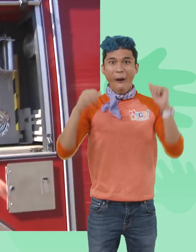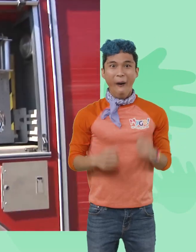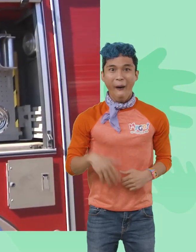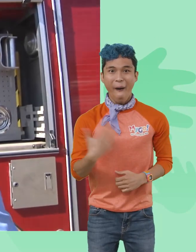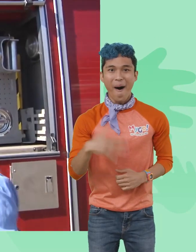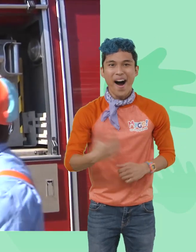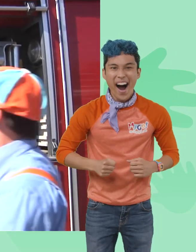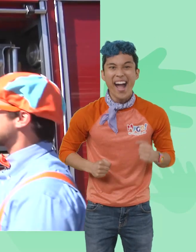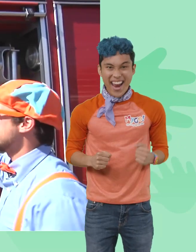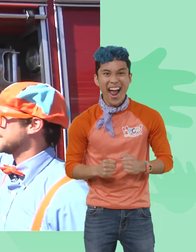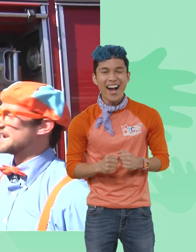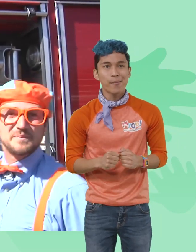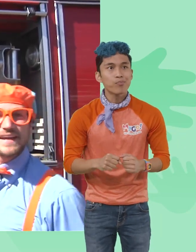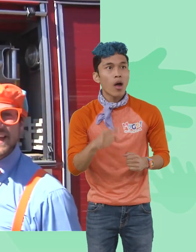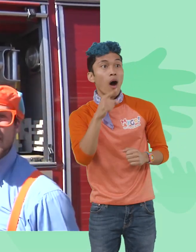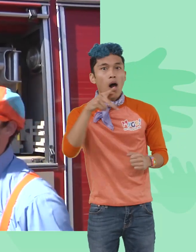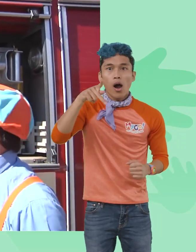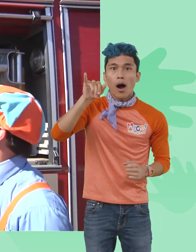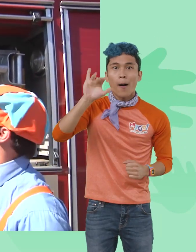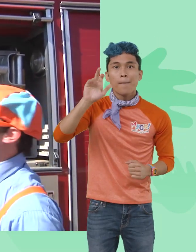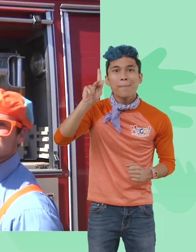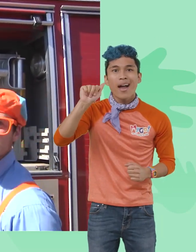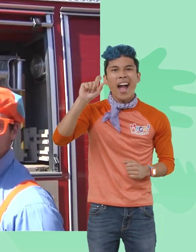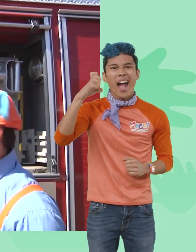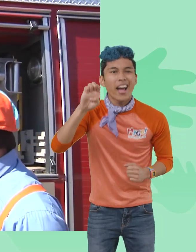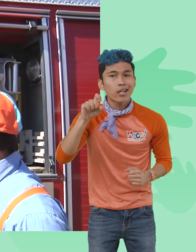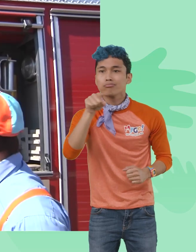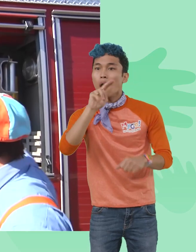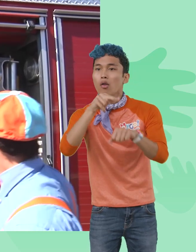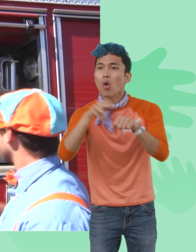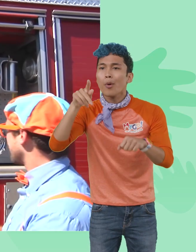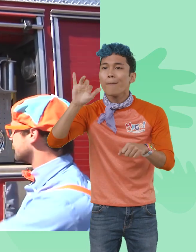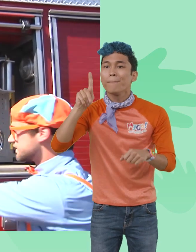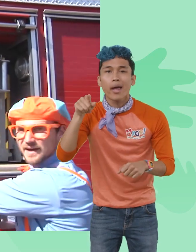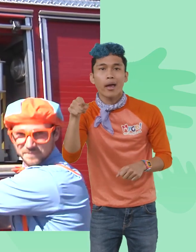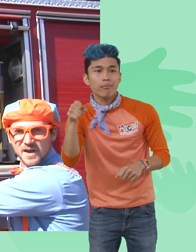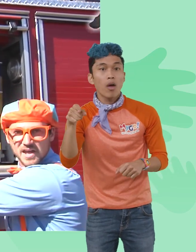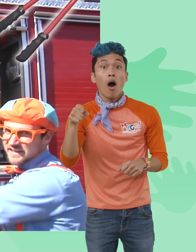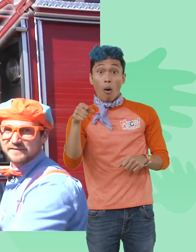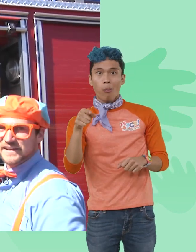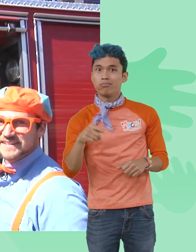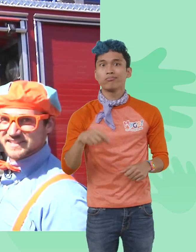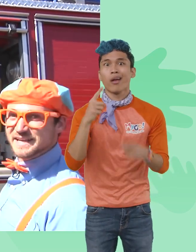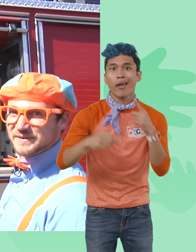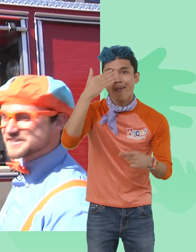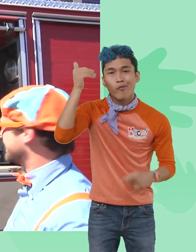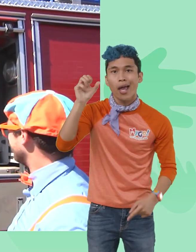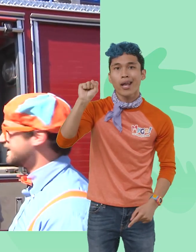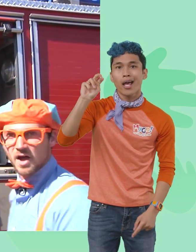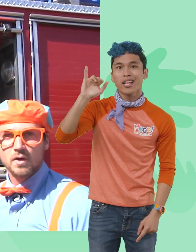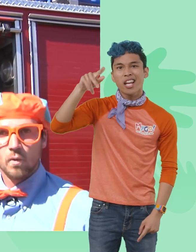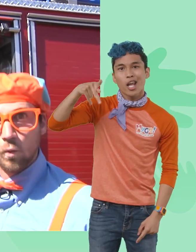Whoa! Okay, we got a pickaxe, we got just a normal pick, and then, yep, you can't forget the